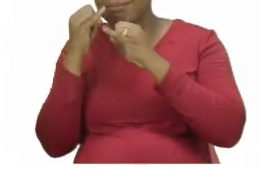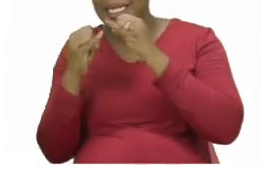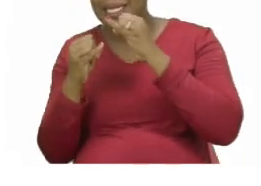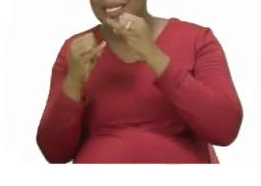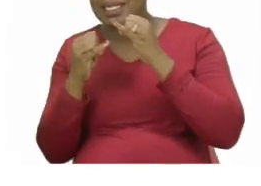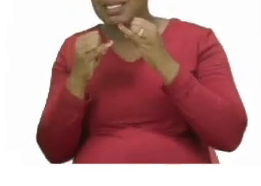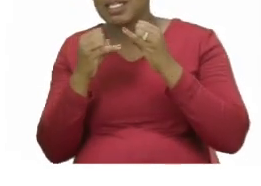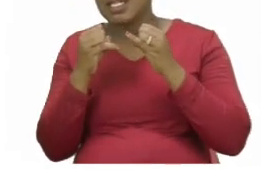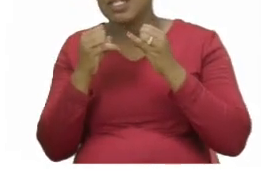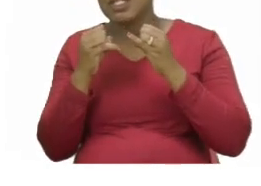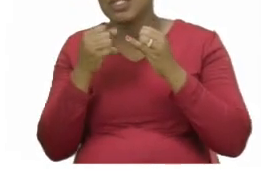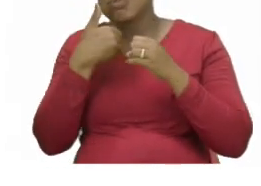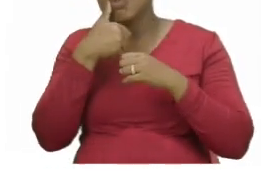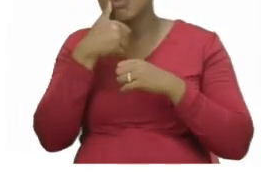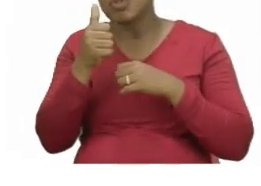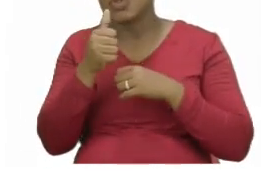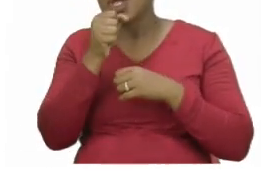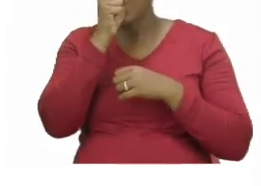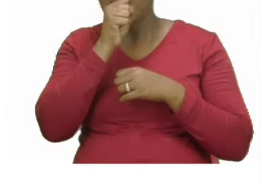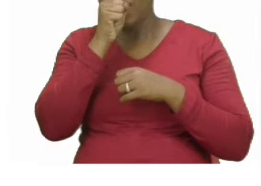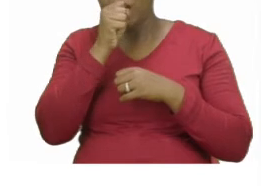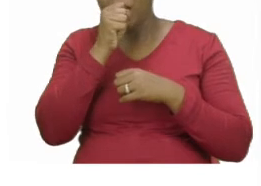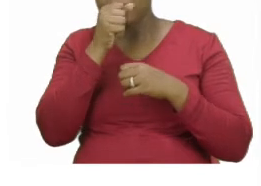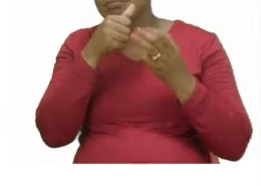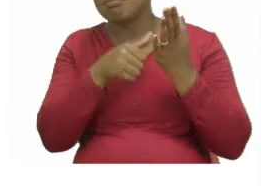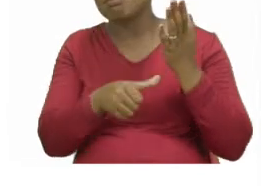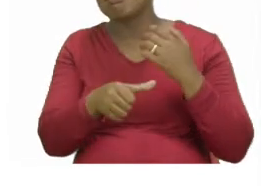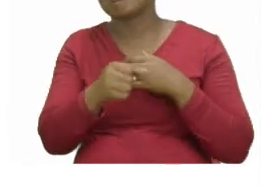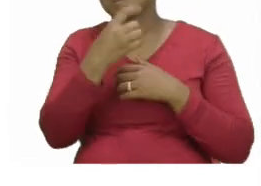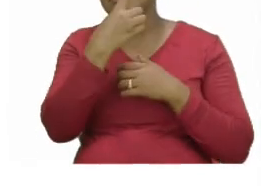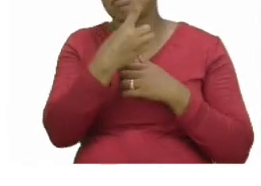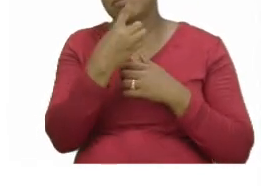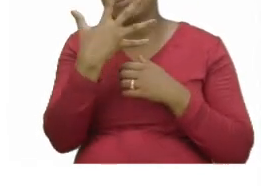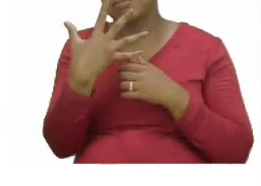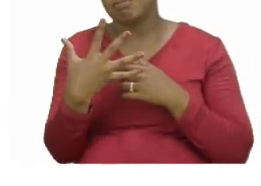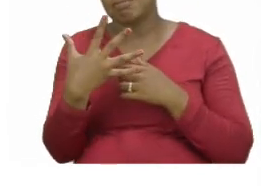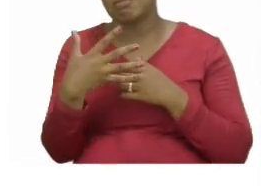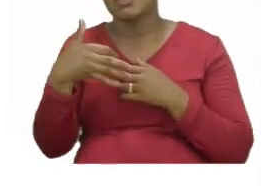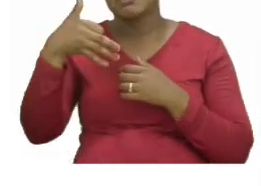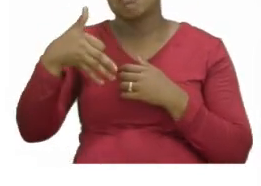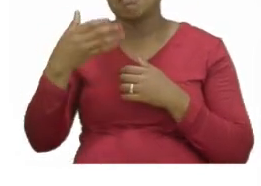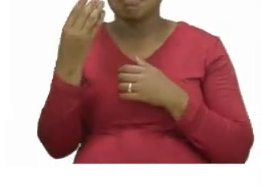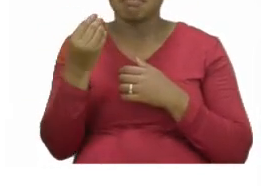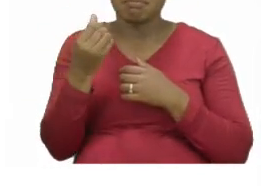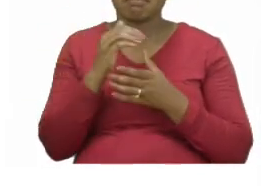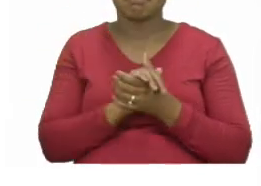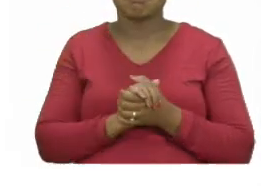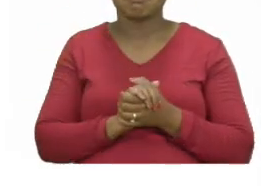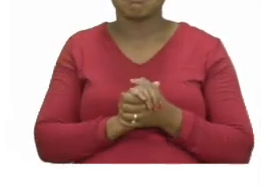for 15 Namibian dollars. So, you will then also see in